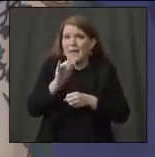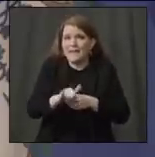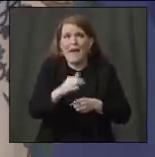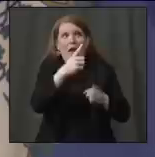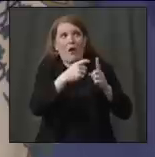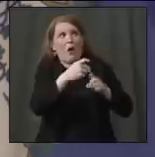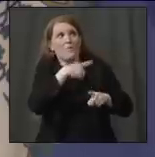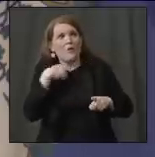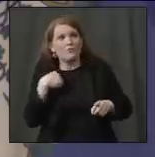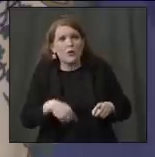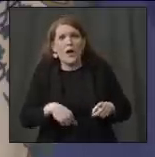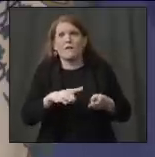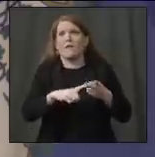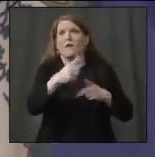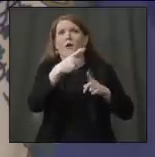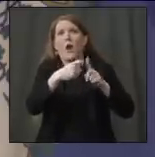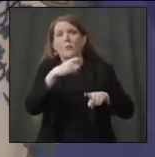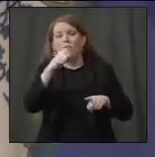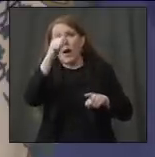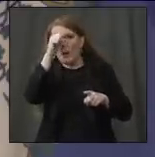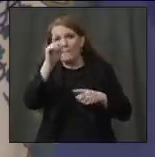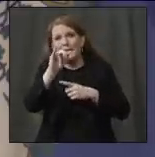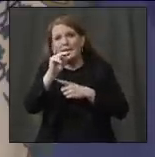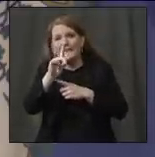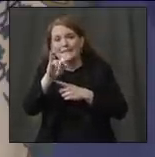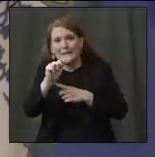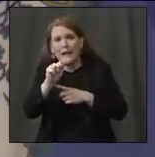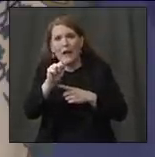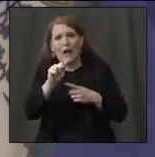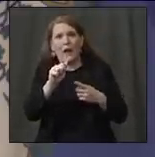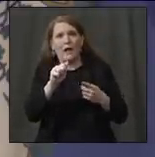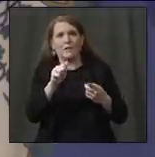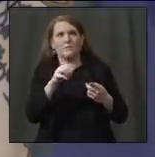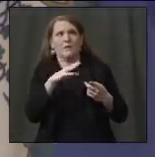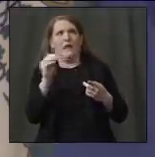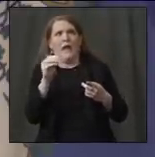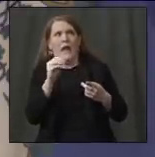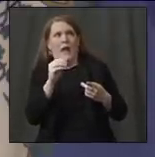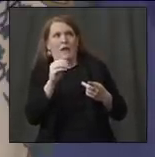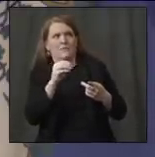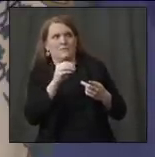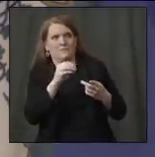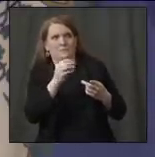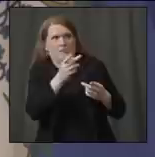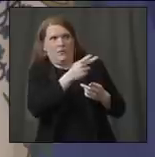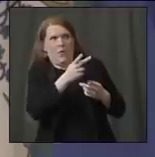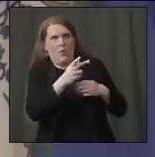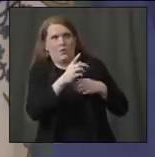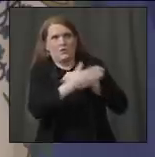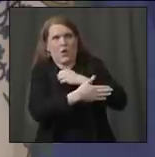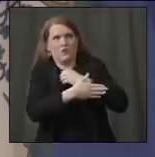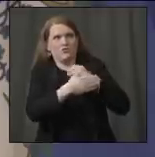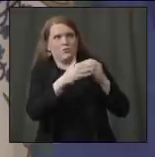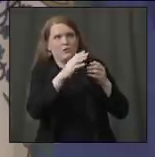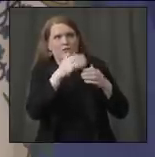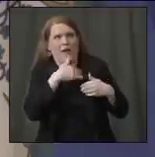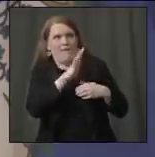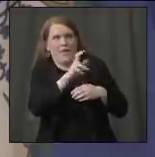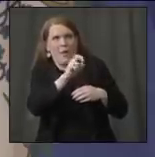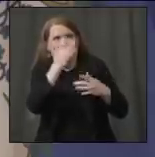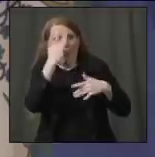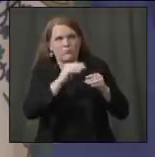hold on, exporting antibiotics for a while because they had their own pandemic. Again, when you think of PPE, you think